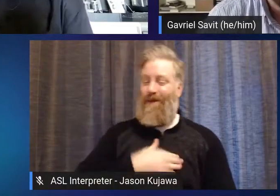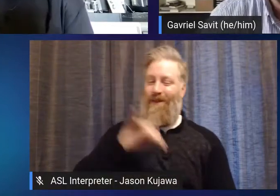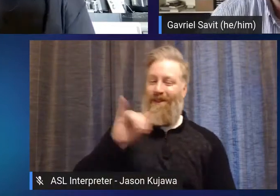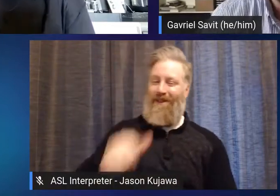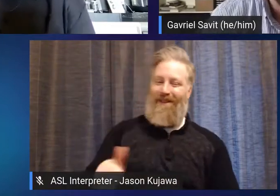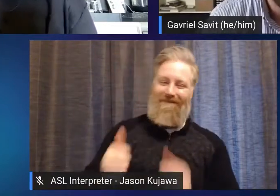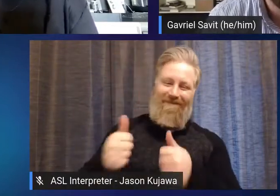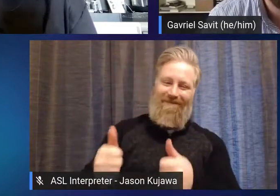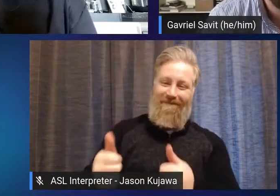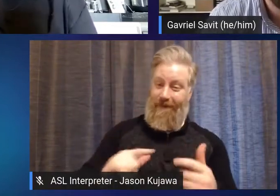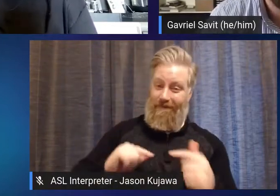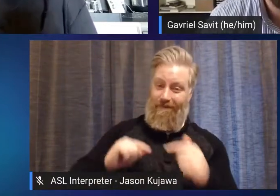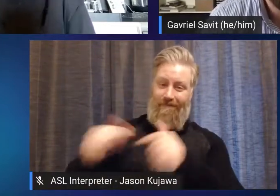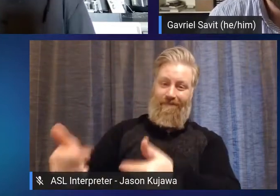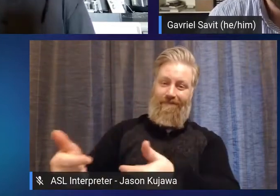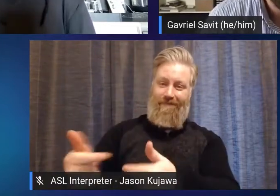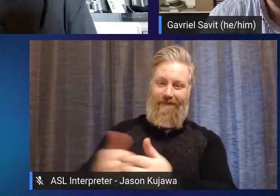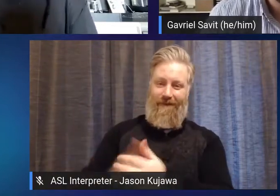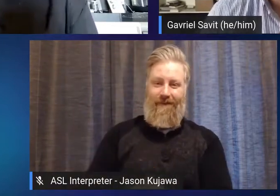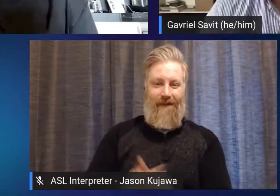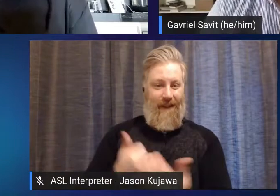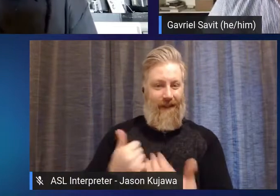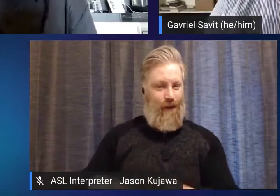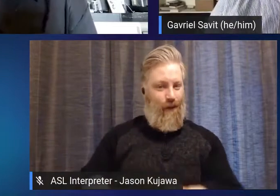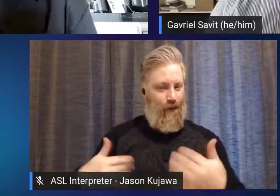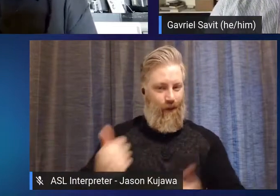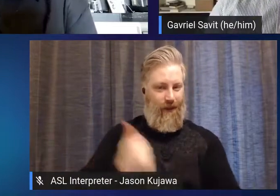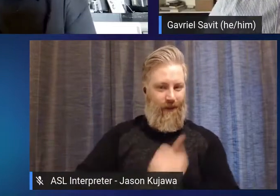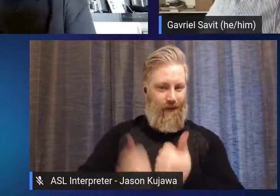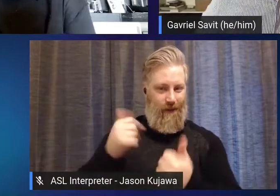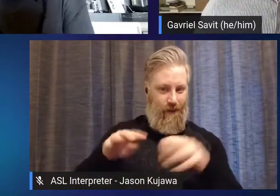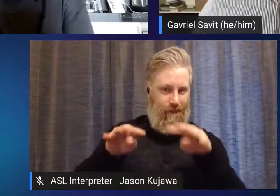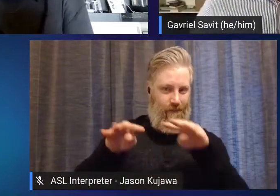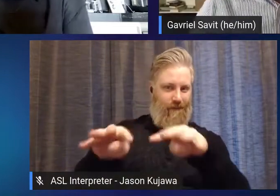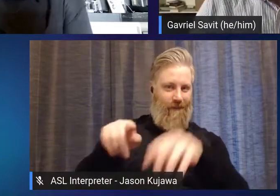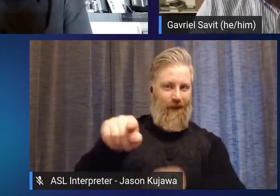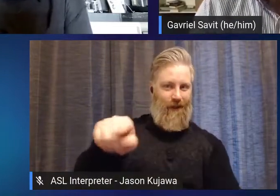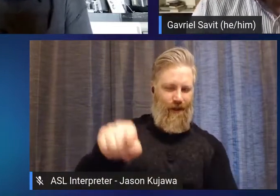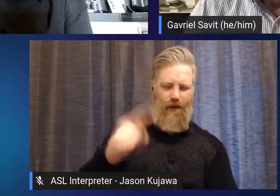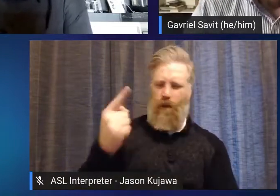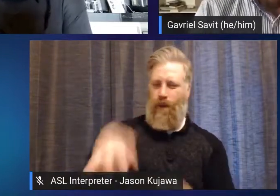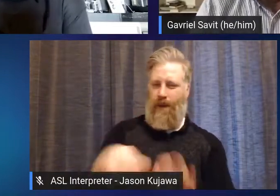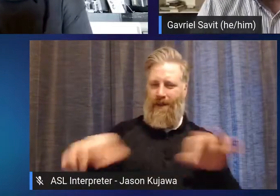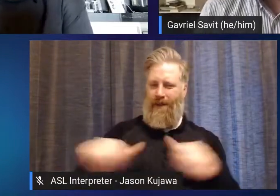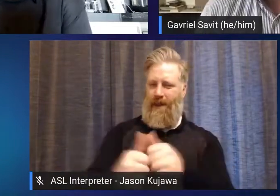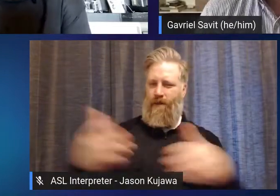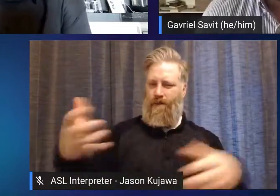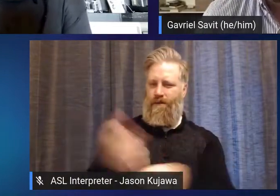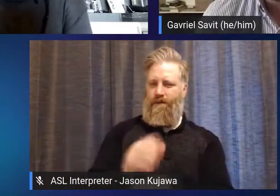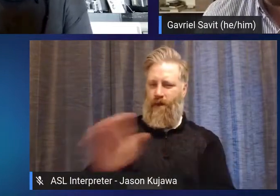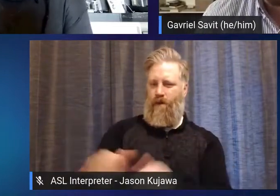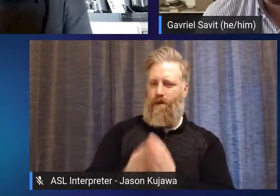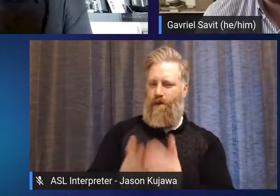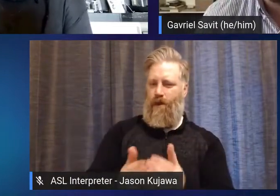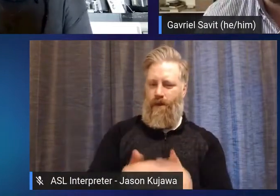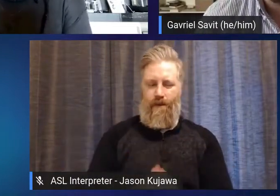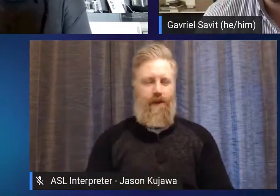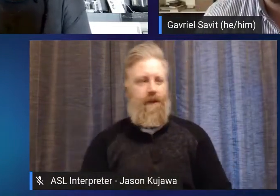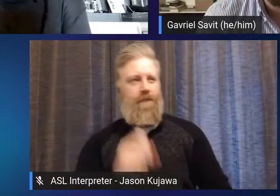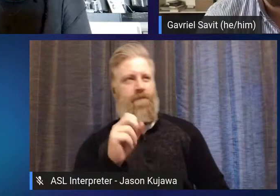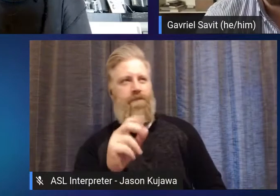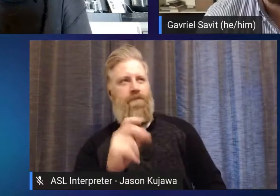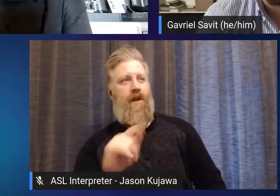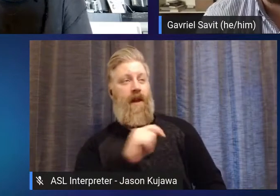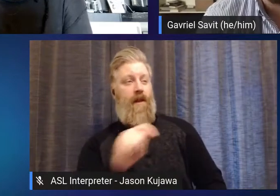man. The spot that you're in the hot seat now. One sentence, how would you describe The Way Back? All right. The Way Back is